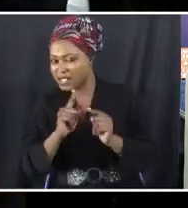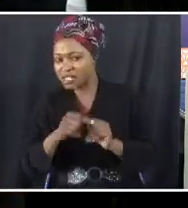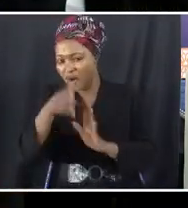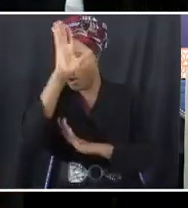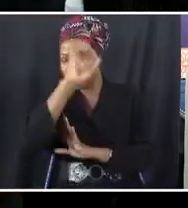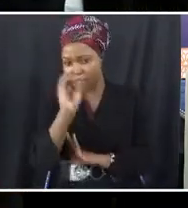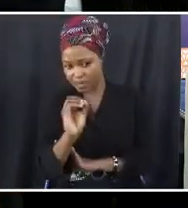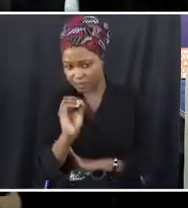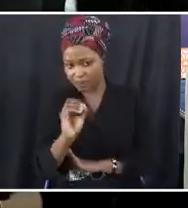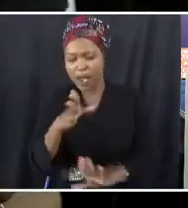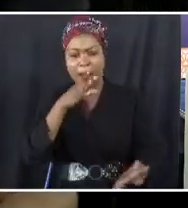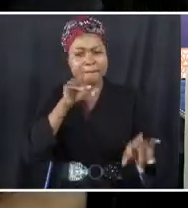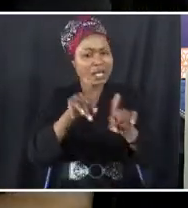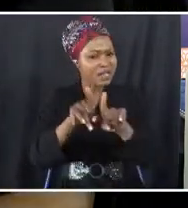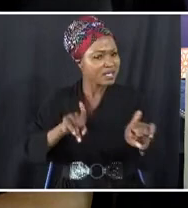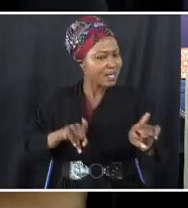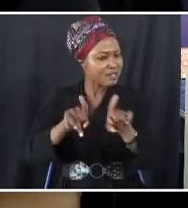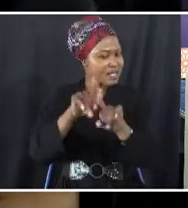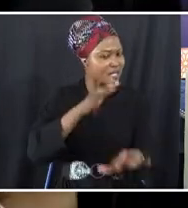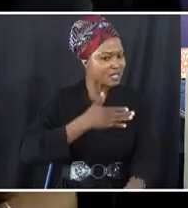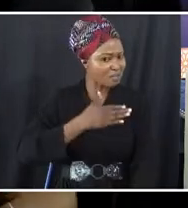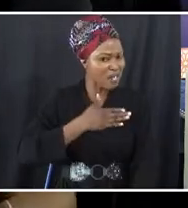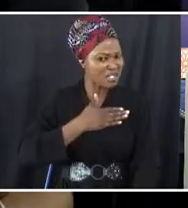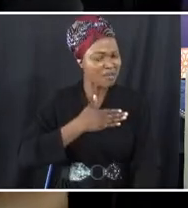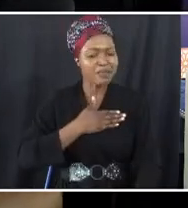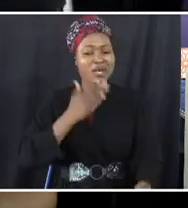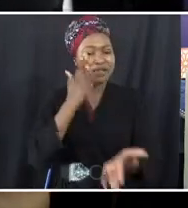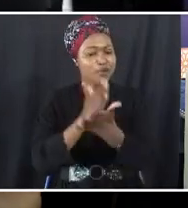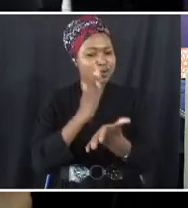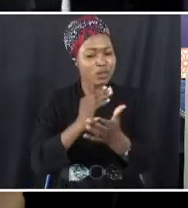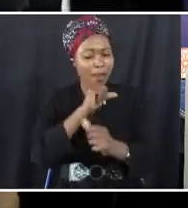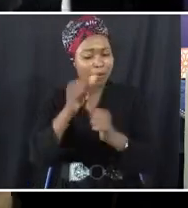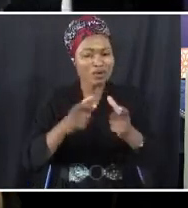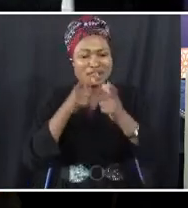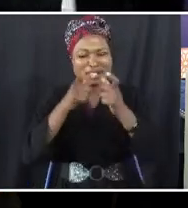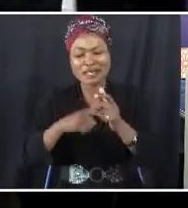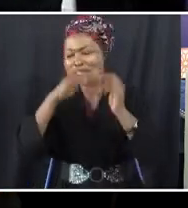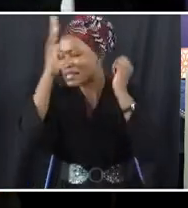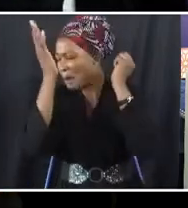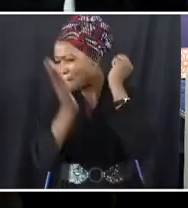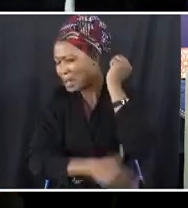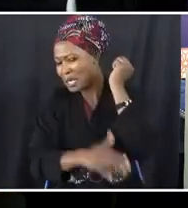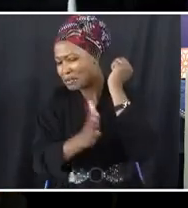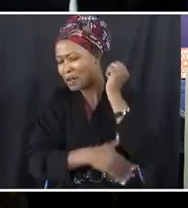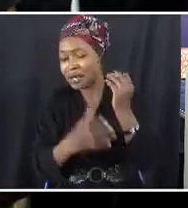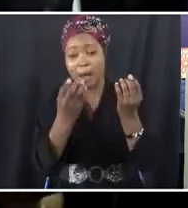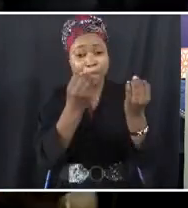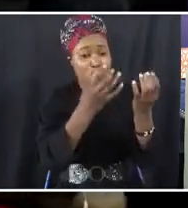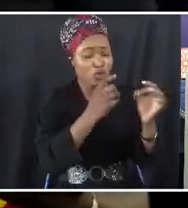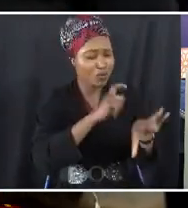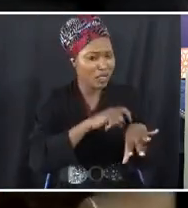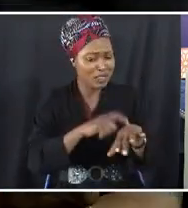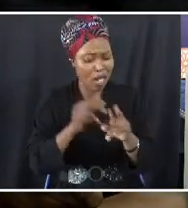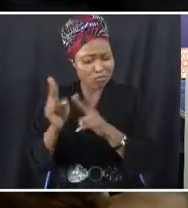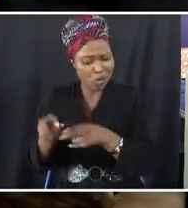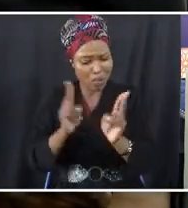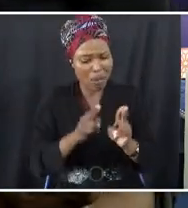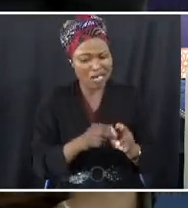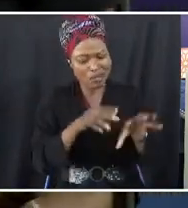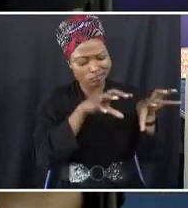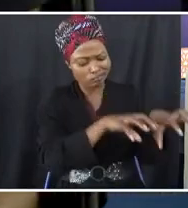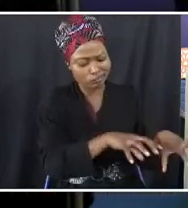Brethren, the realities of sin is ugly and unfair. Daily we are persecuted but not